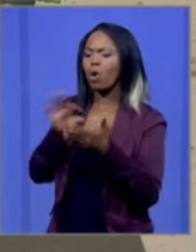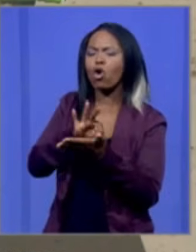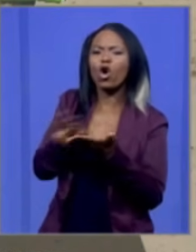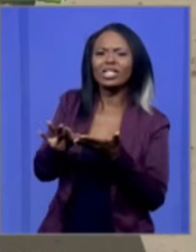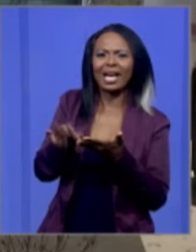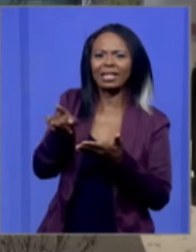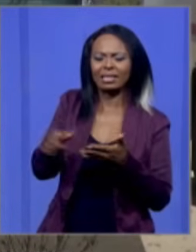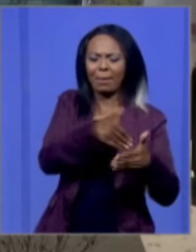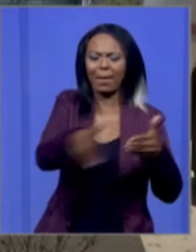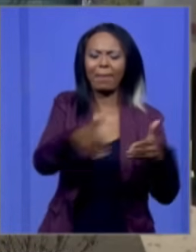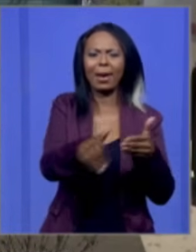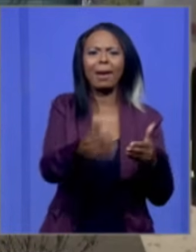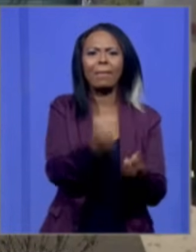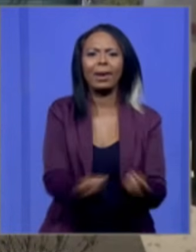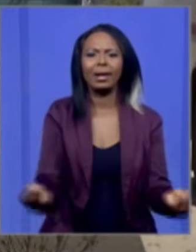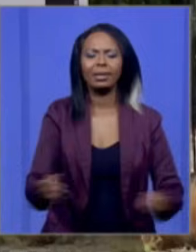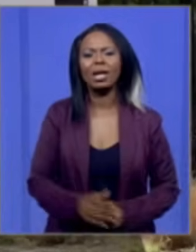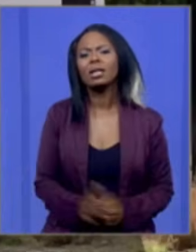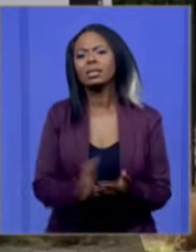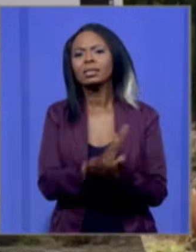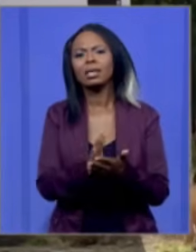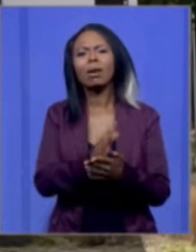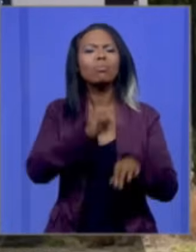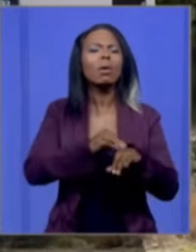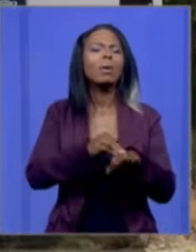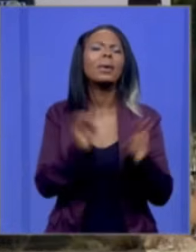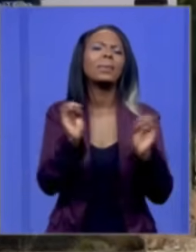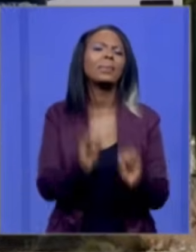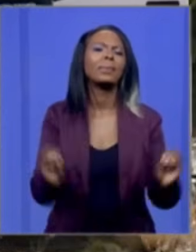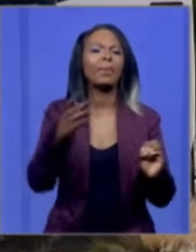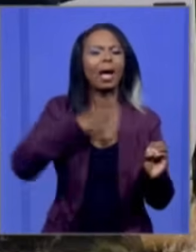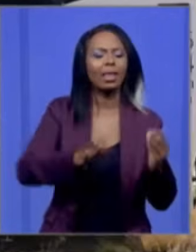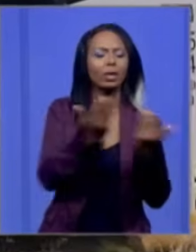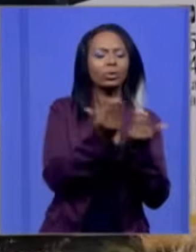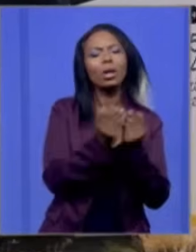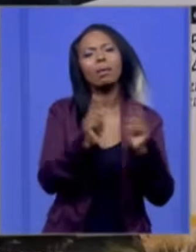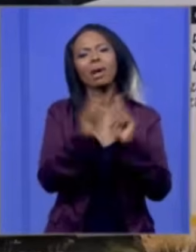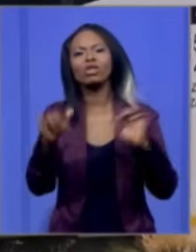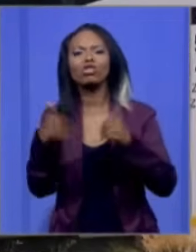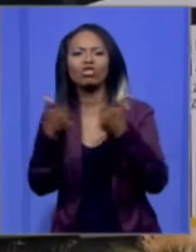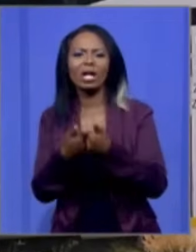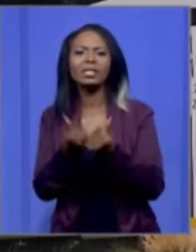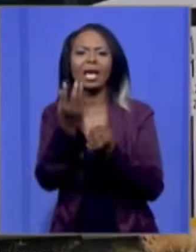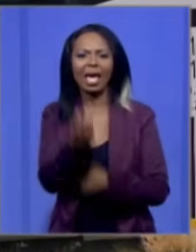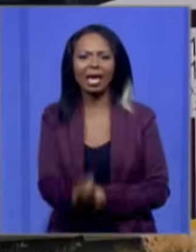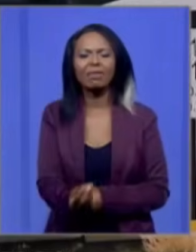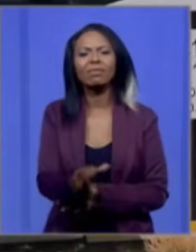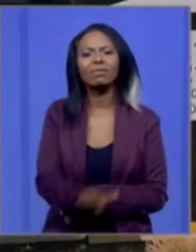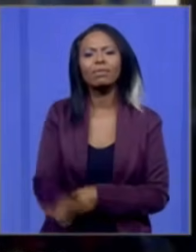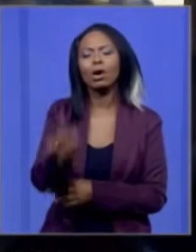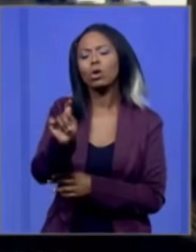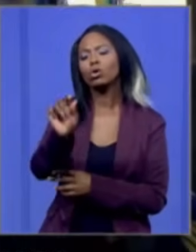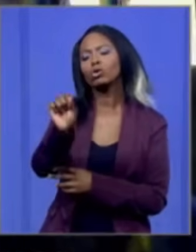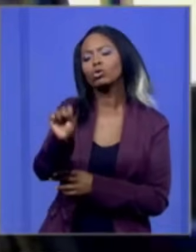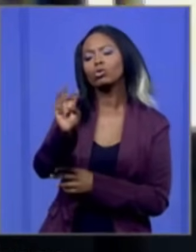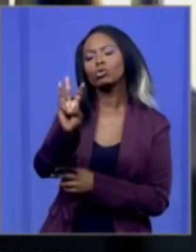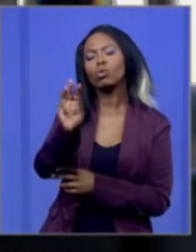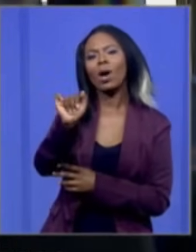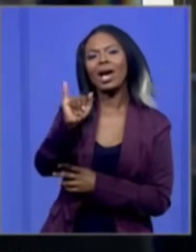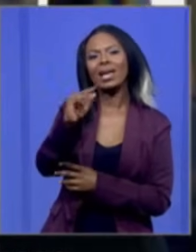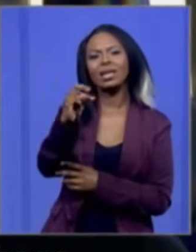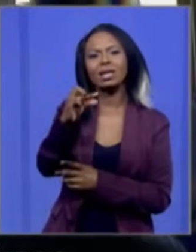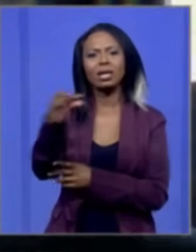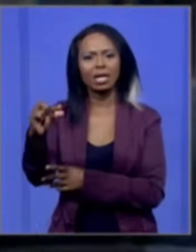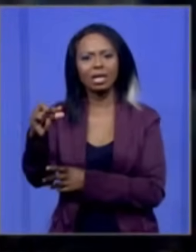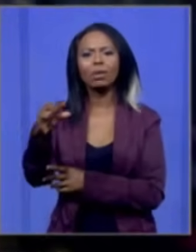la Thuto ga go nna le mathata mo dikolong dingwe le fa go le jalo go nnile dikgoreletsego kwa sekolong sengwe kwa kgaolong ya Tswaing ka ntlha ya